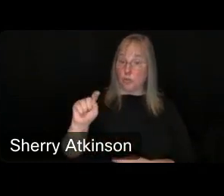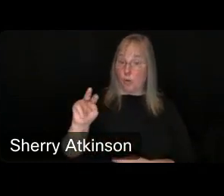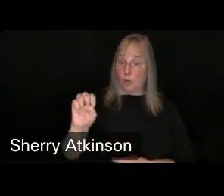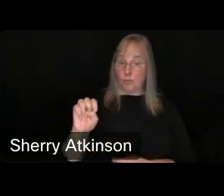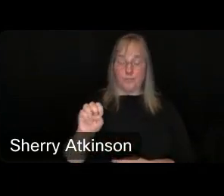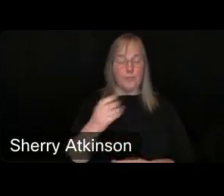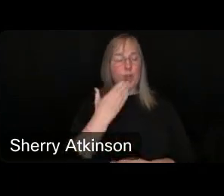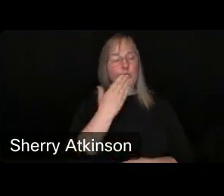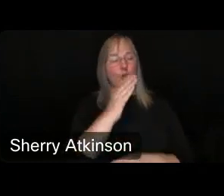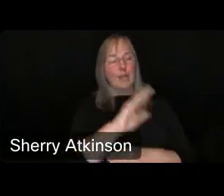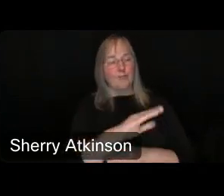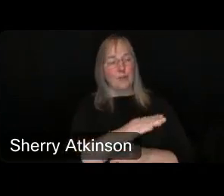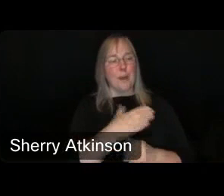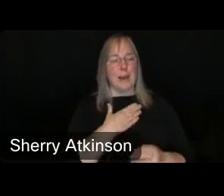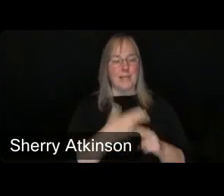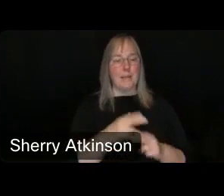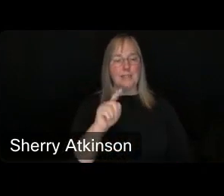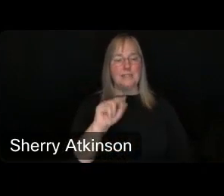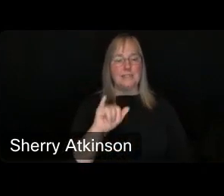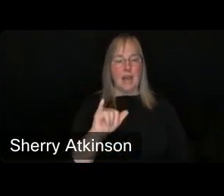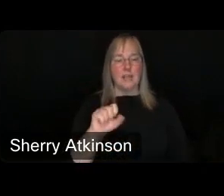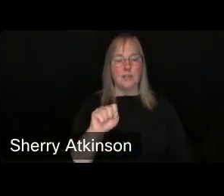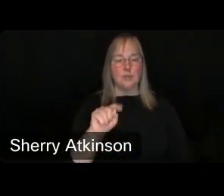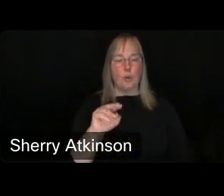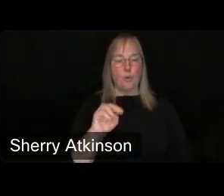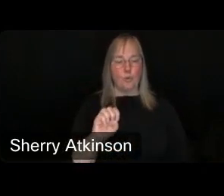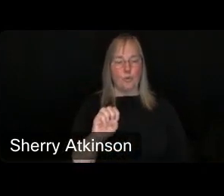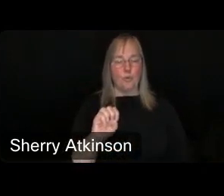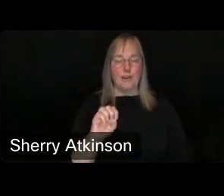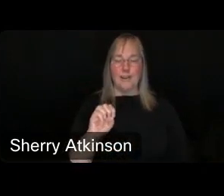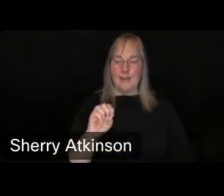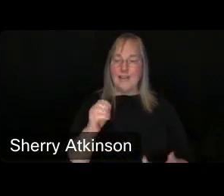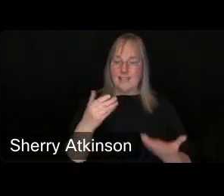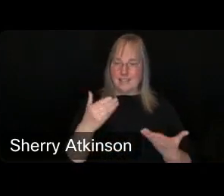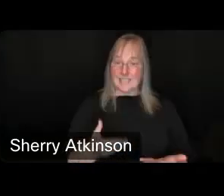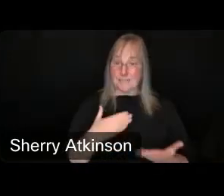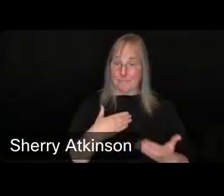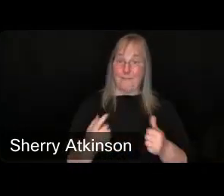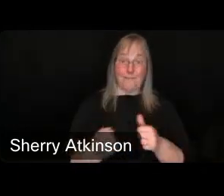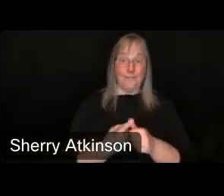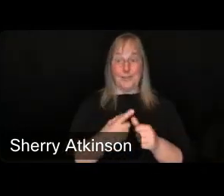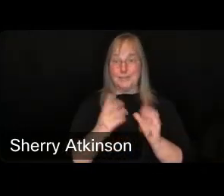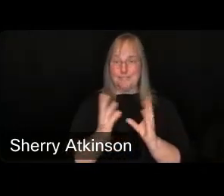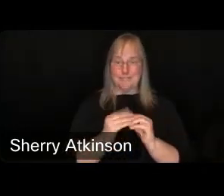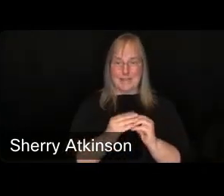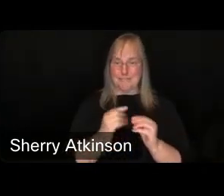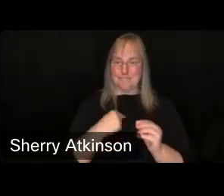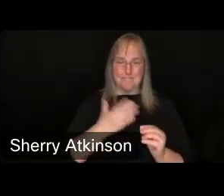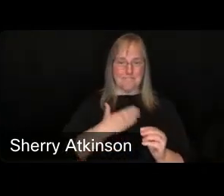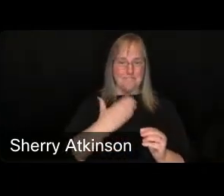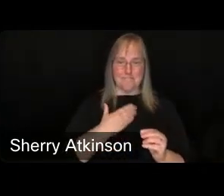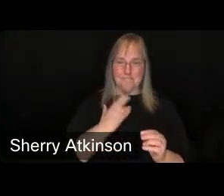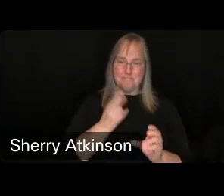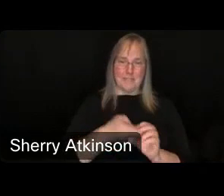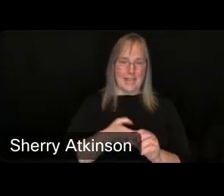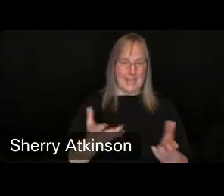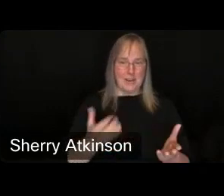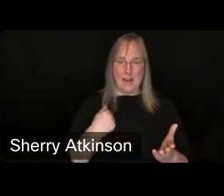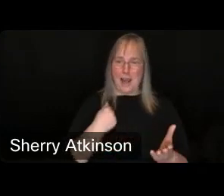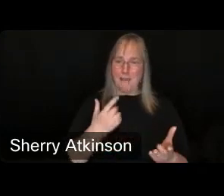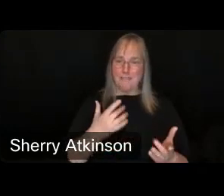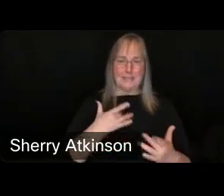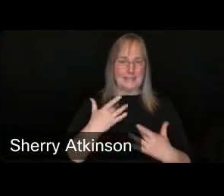Good afternoon. My name is Ty Stone, and this is my very first meeting. So I'm very happy to be here, excited to